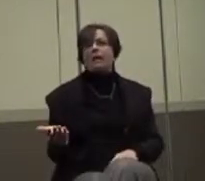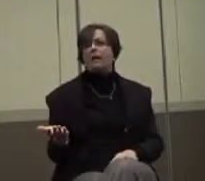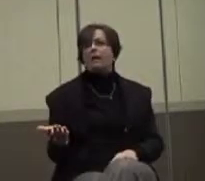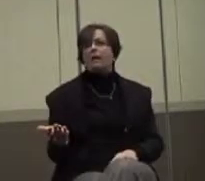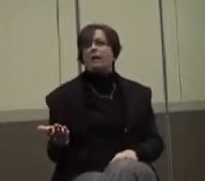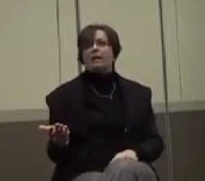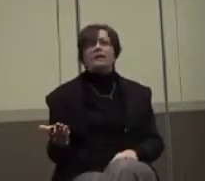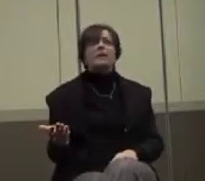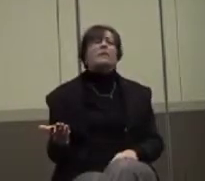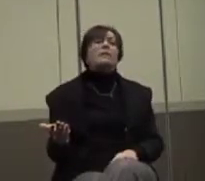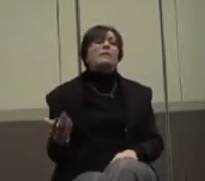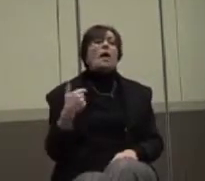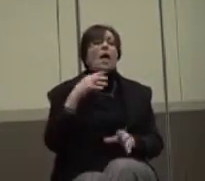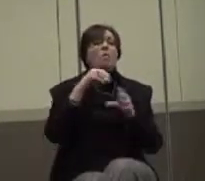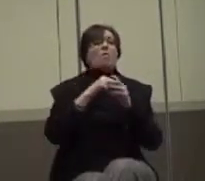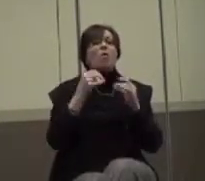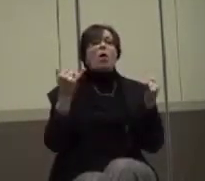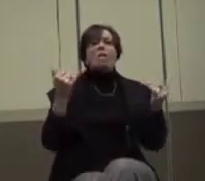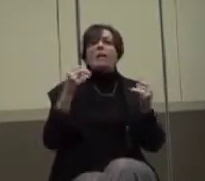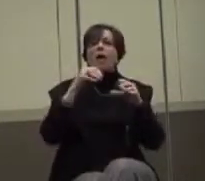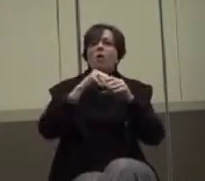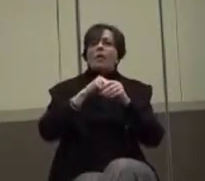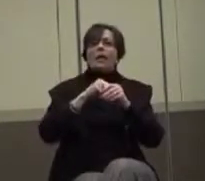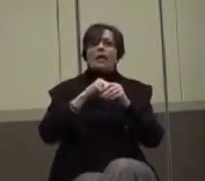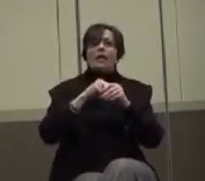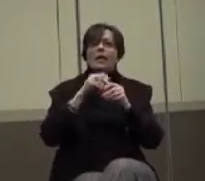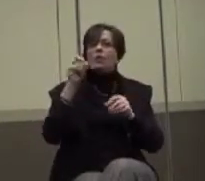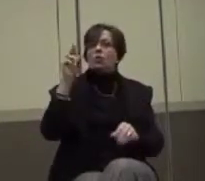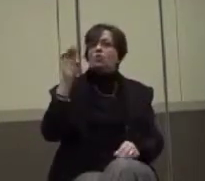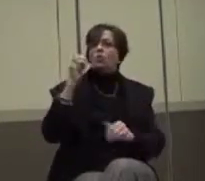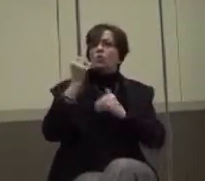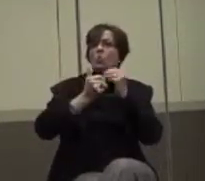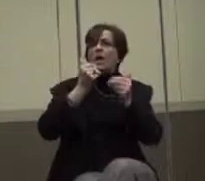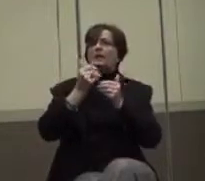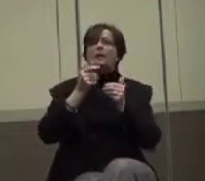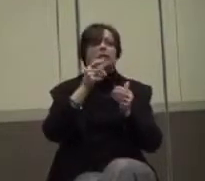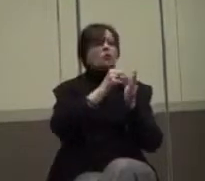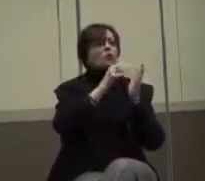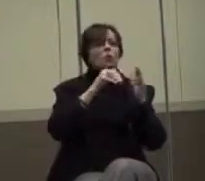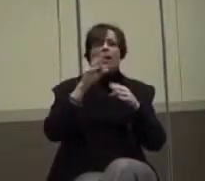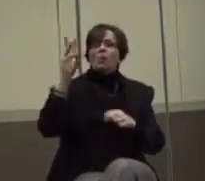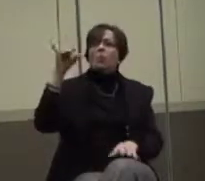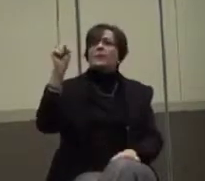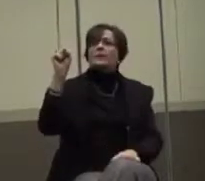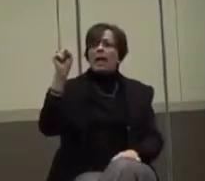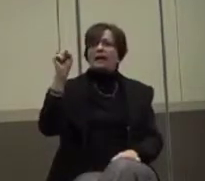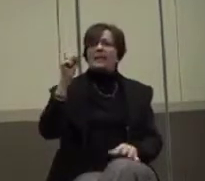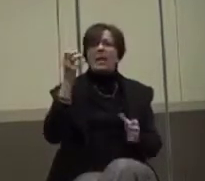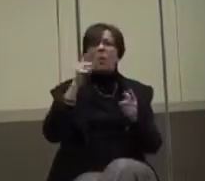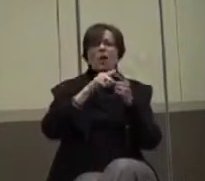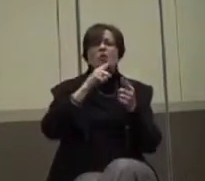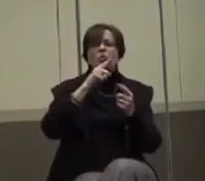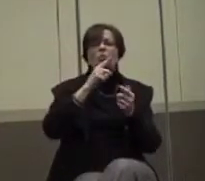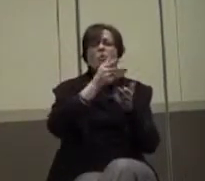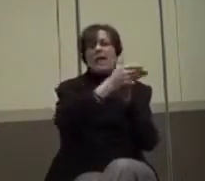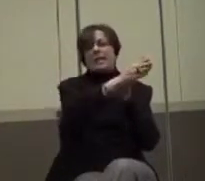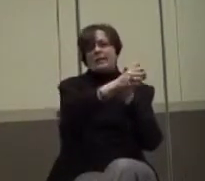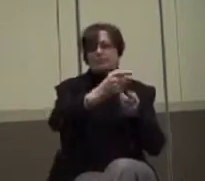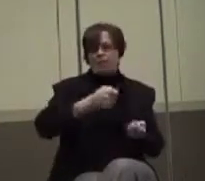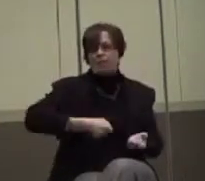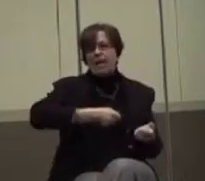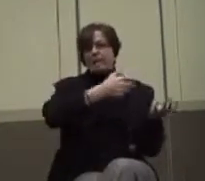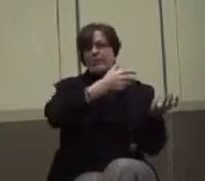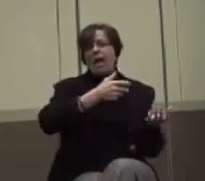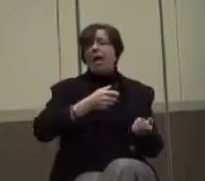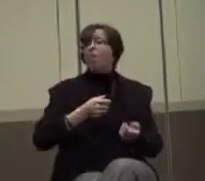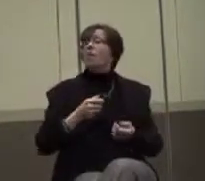I'm involved right now in a due process that's a student in Wisconsin they want to expel. And part of the problem is that they didn't carry